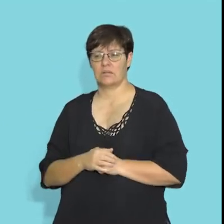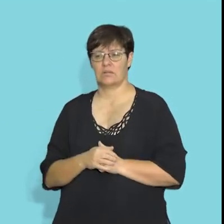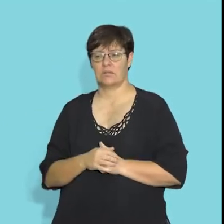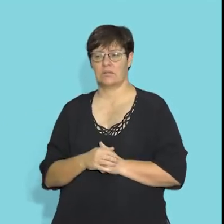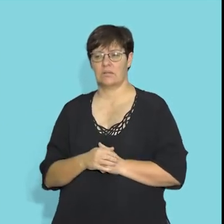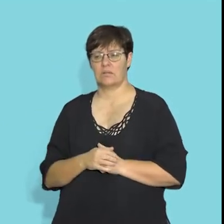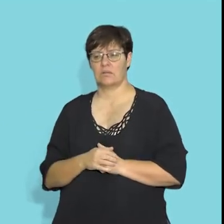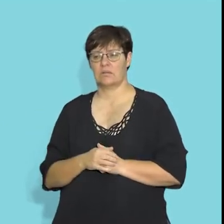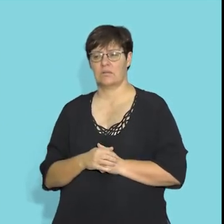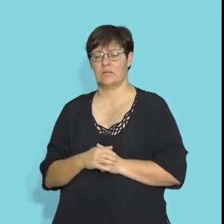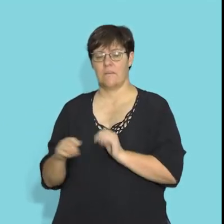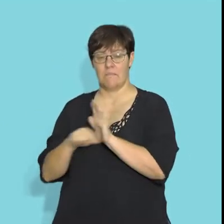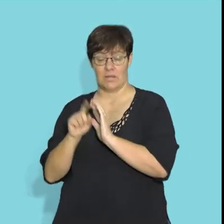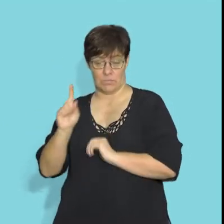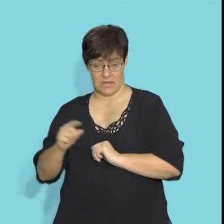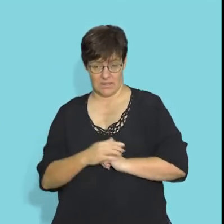equal to